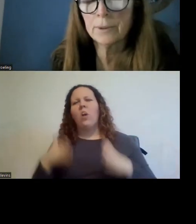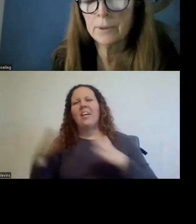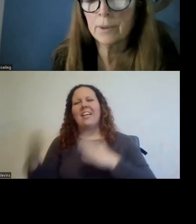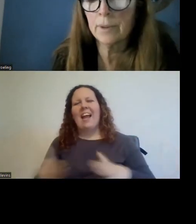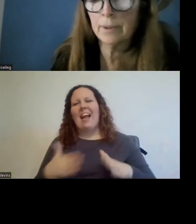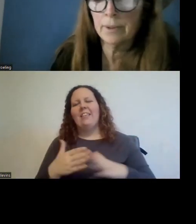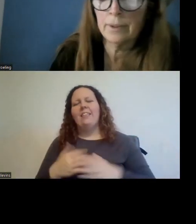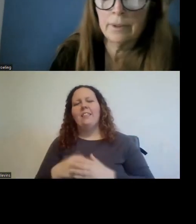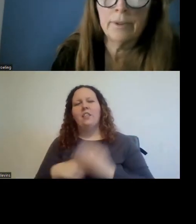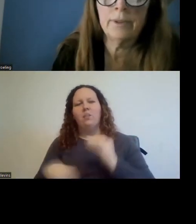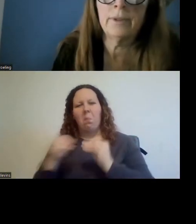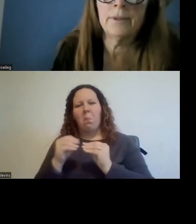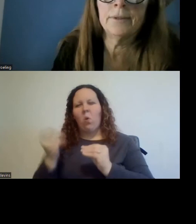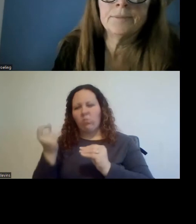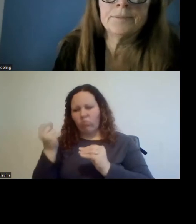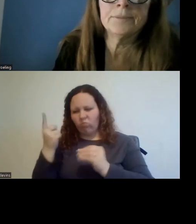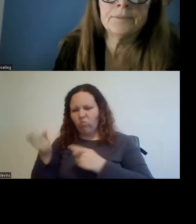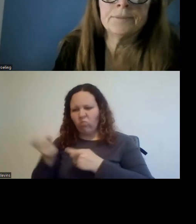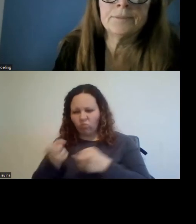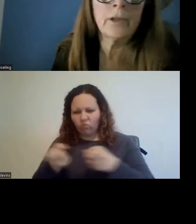manageable.